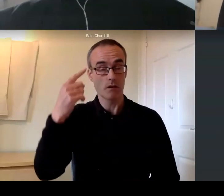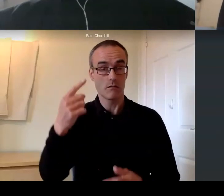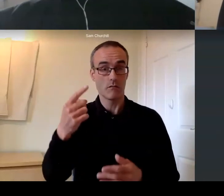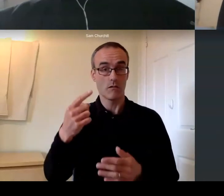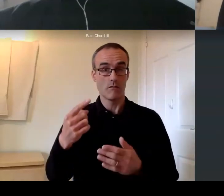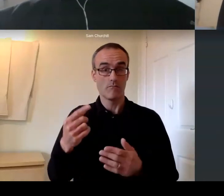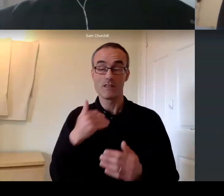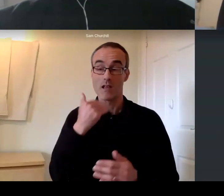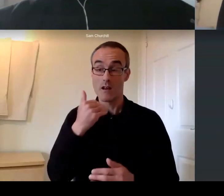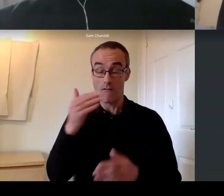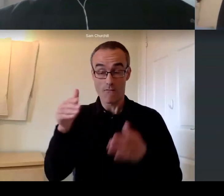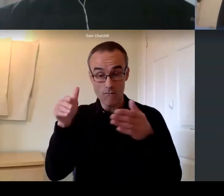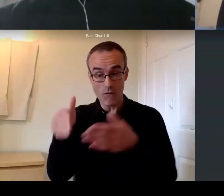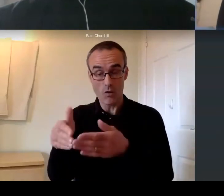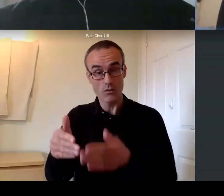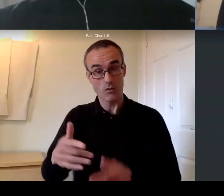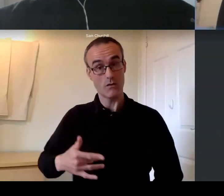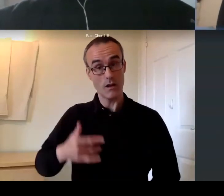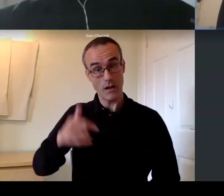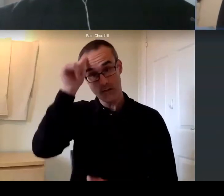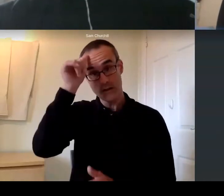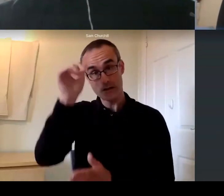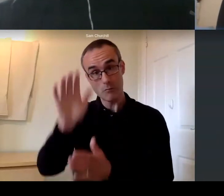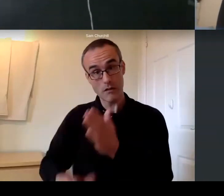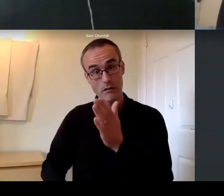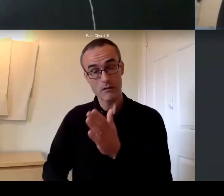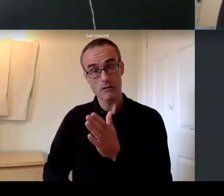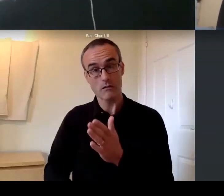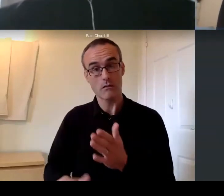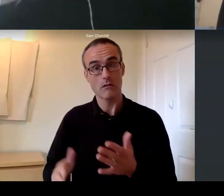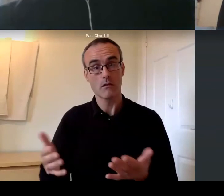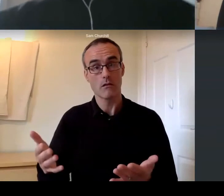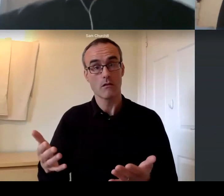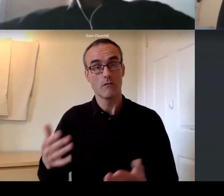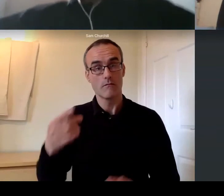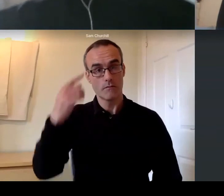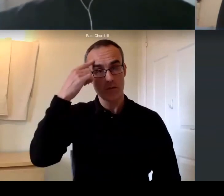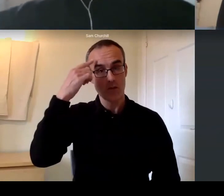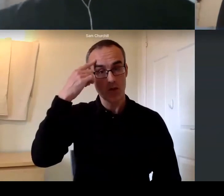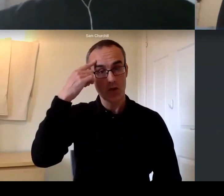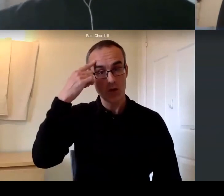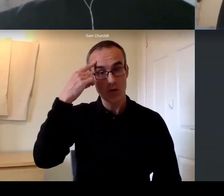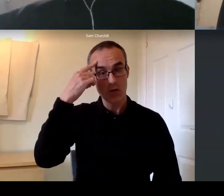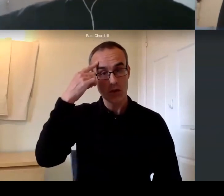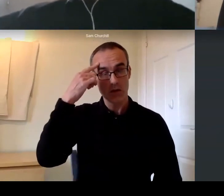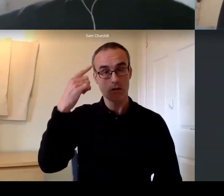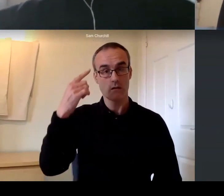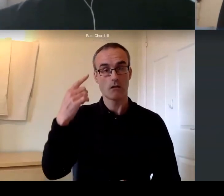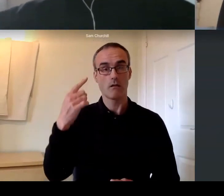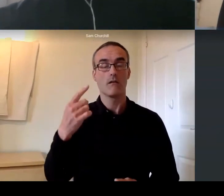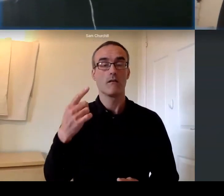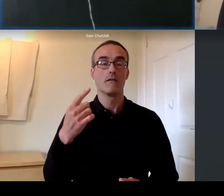of representation of board, decision makers, or when making sort of investment decisions. I'll put that to you,